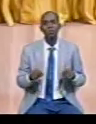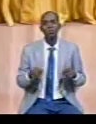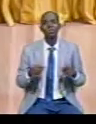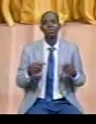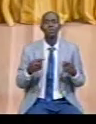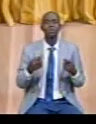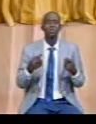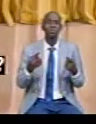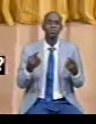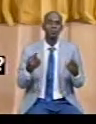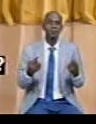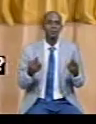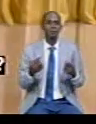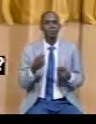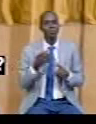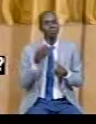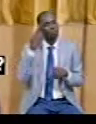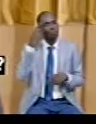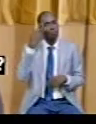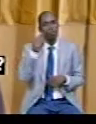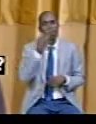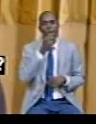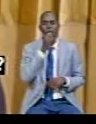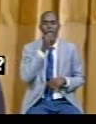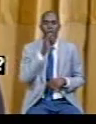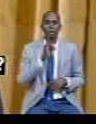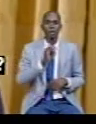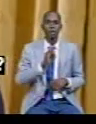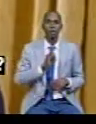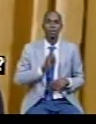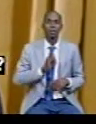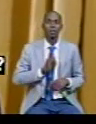I wish to oh, go, am I,